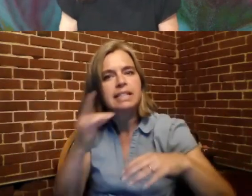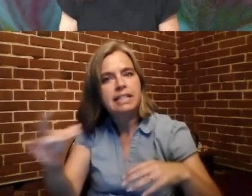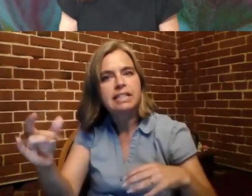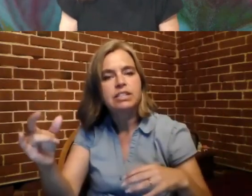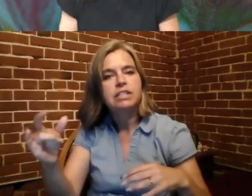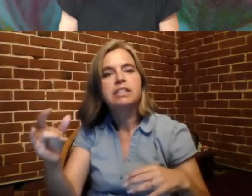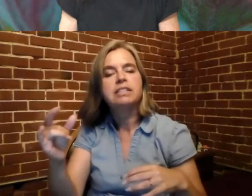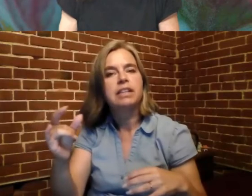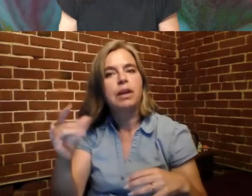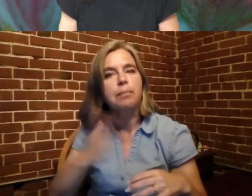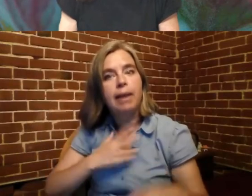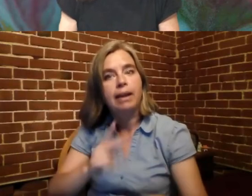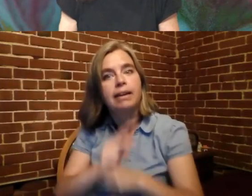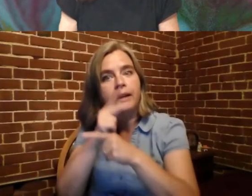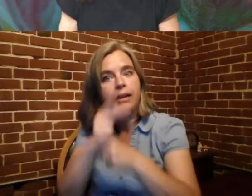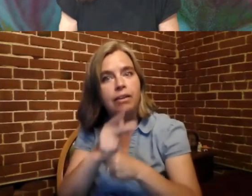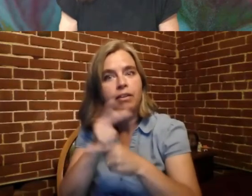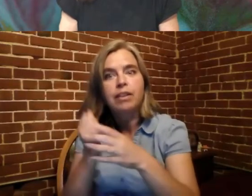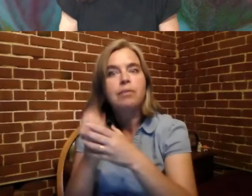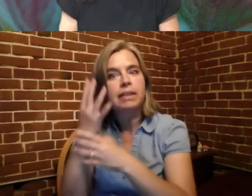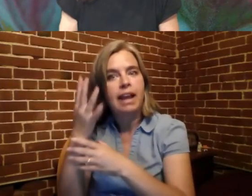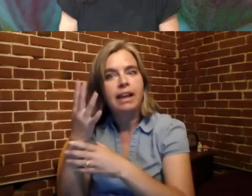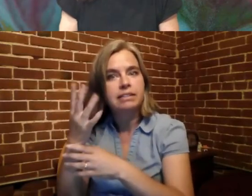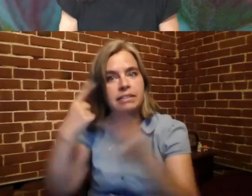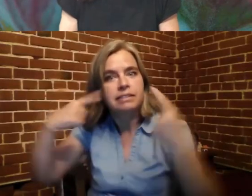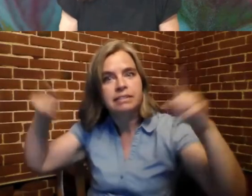care toward the plants pay off.